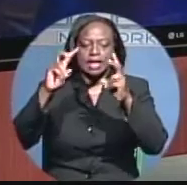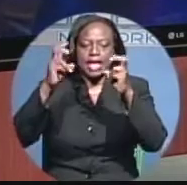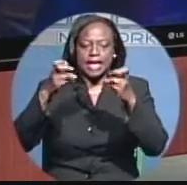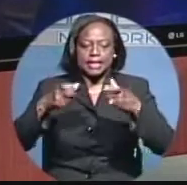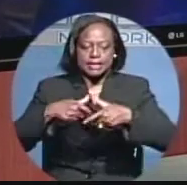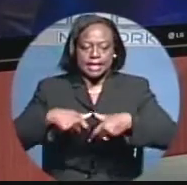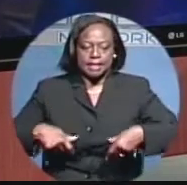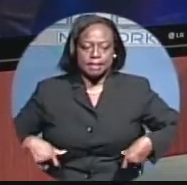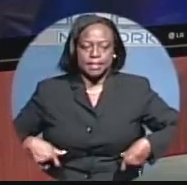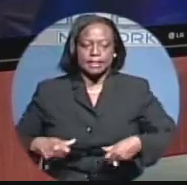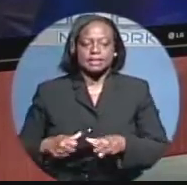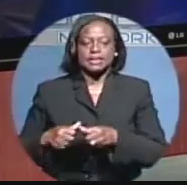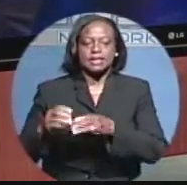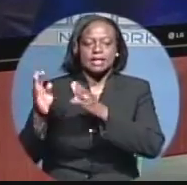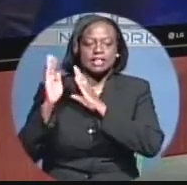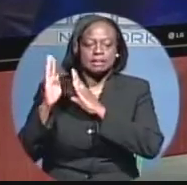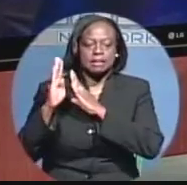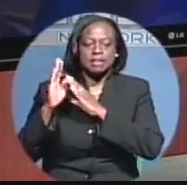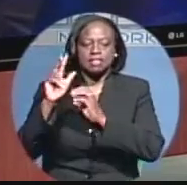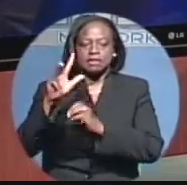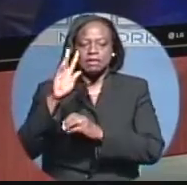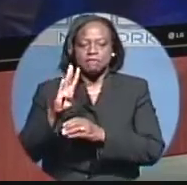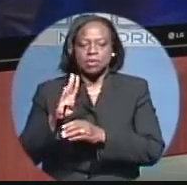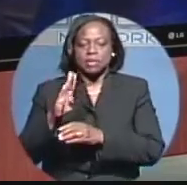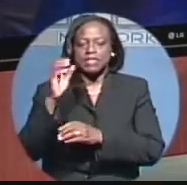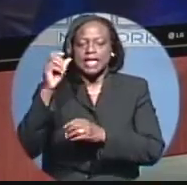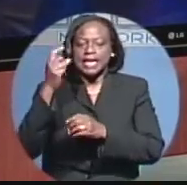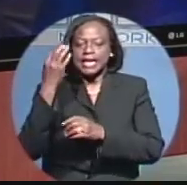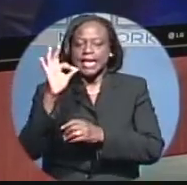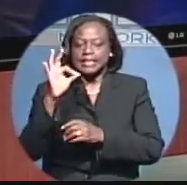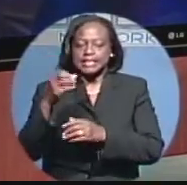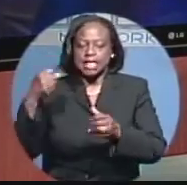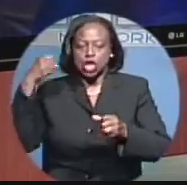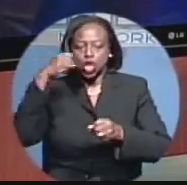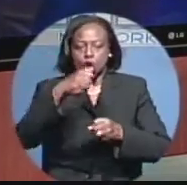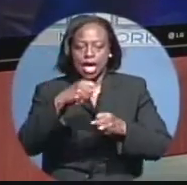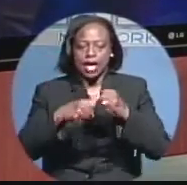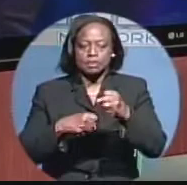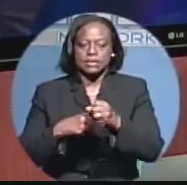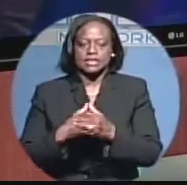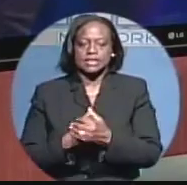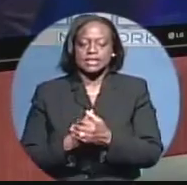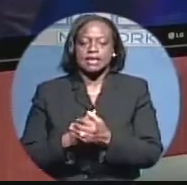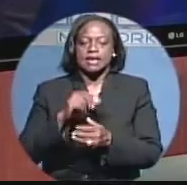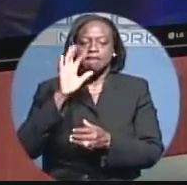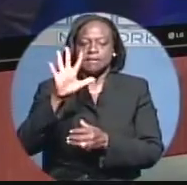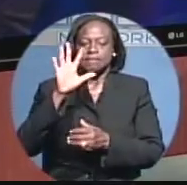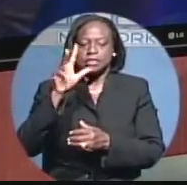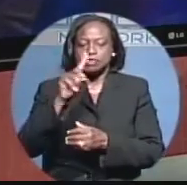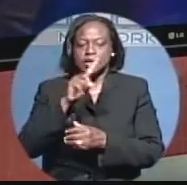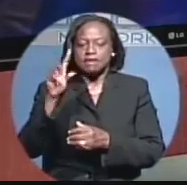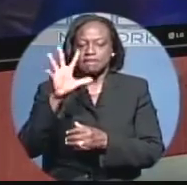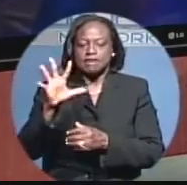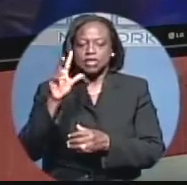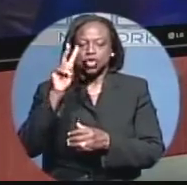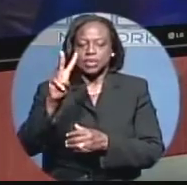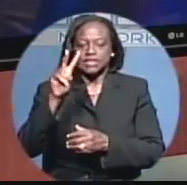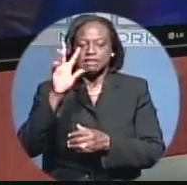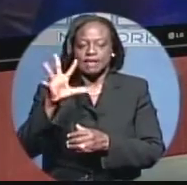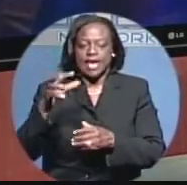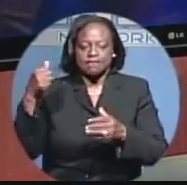a record of 34-11 with 19 knockouts. Welliver, meantime, sports a record of 53-5 with 25